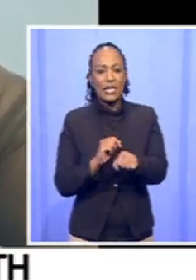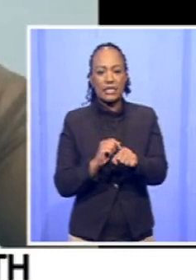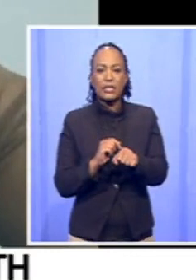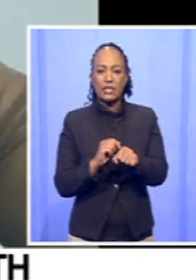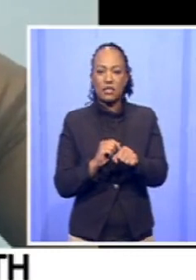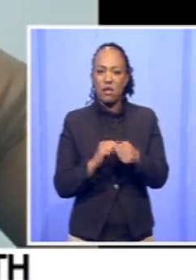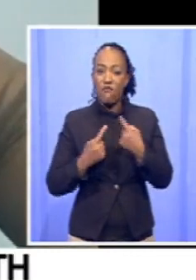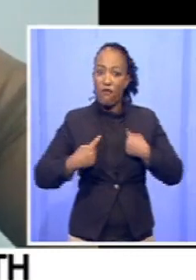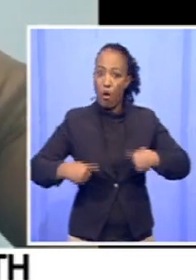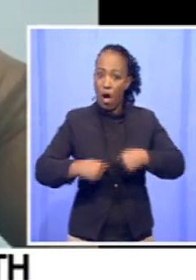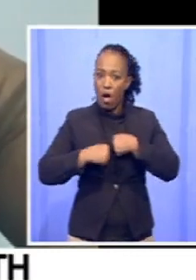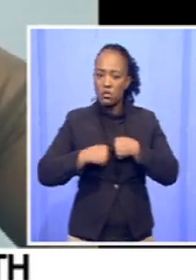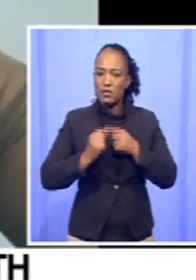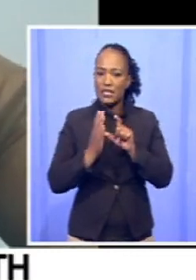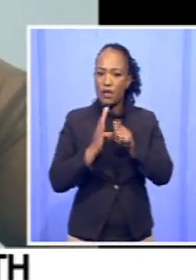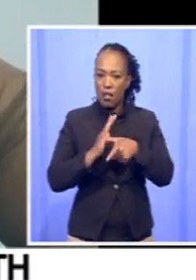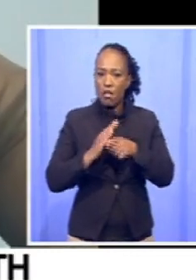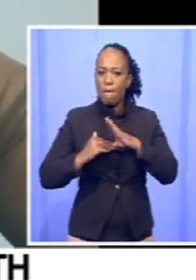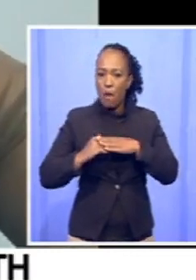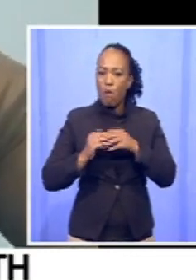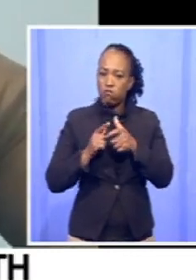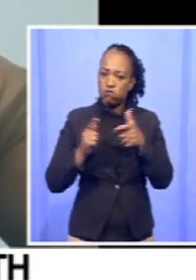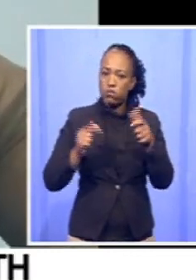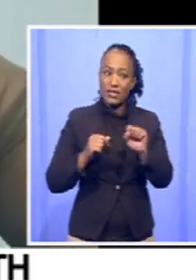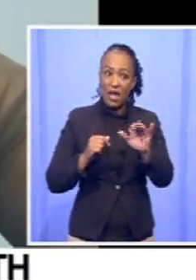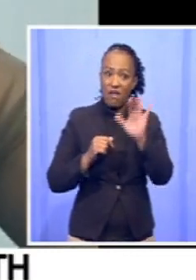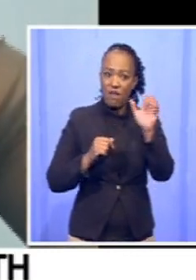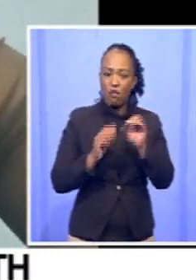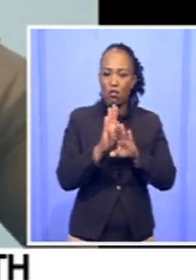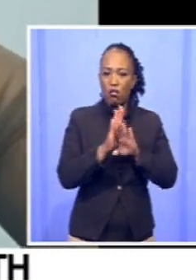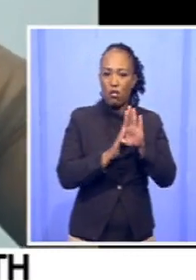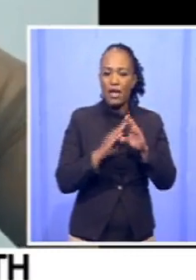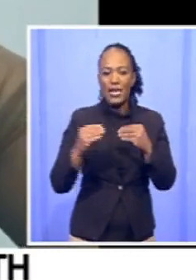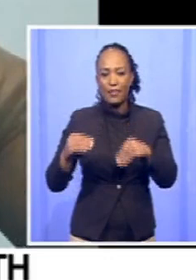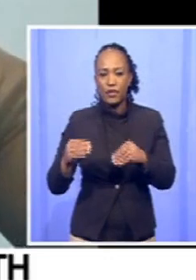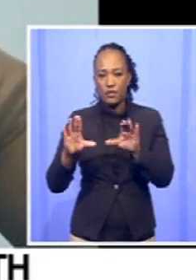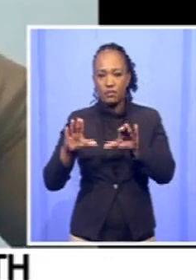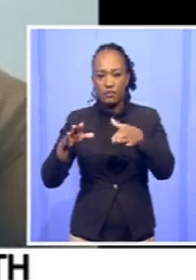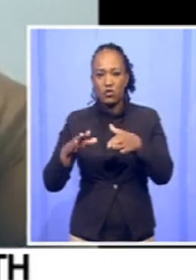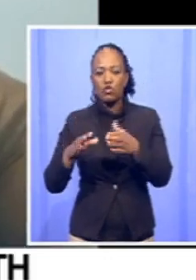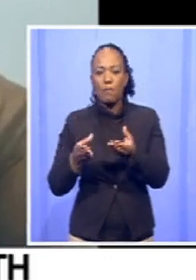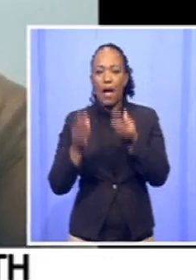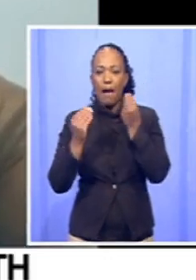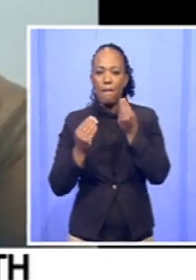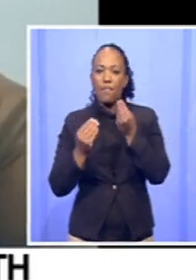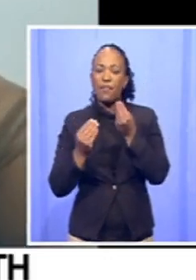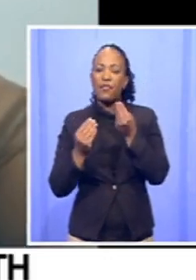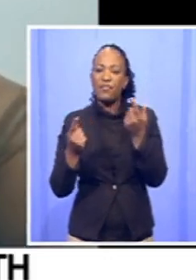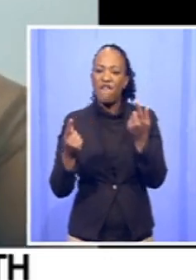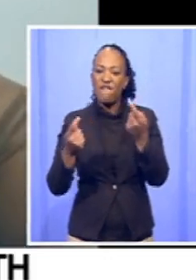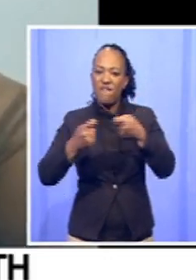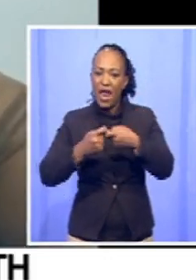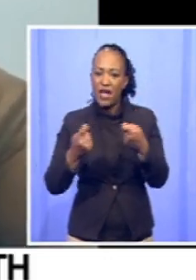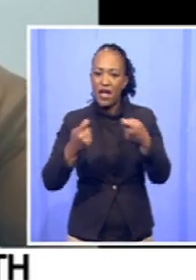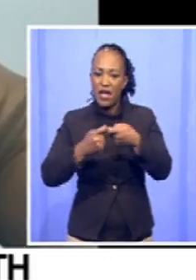for us to grow as South Africans, but also within the corporate spaces to get funding for these assistive technologies